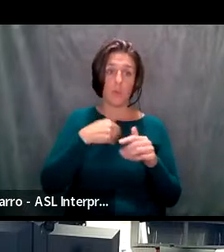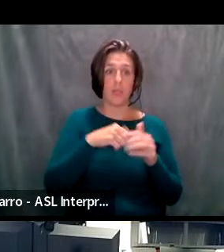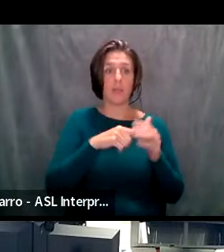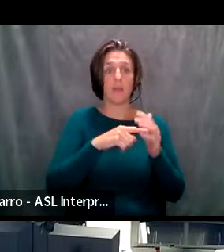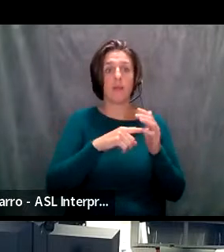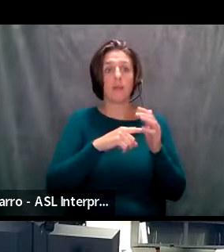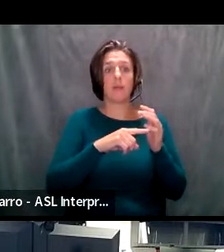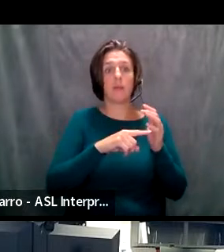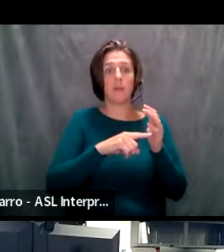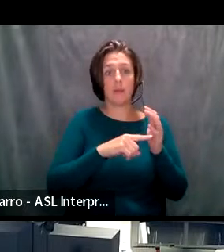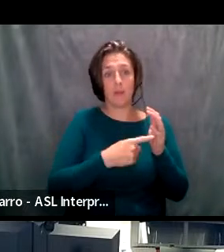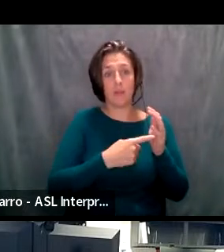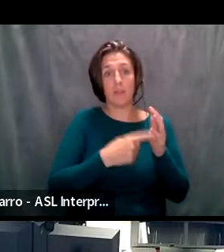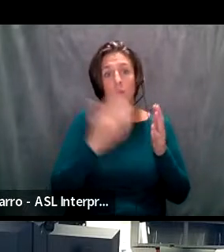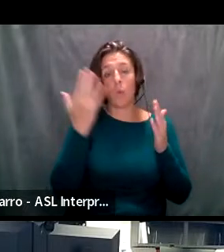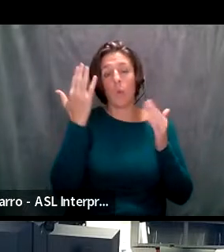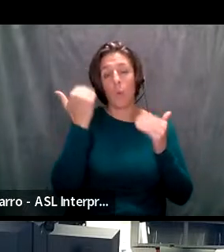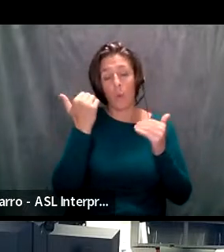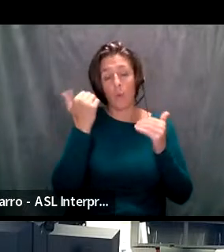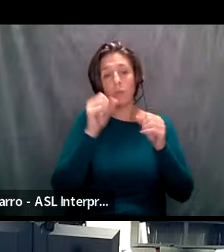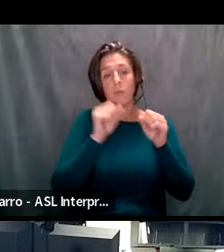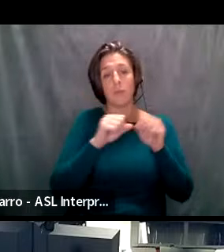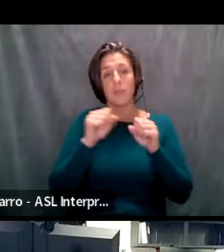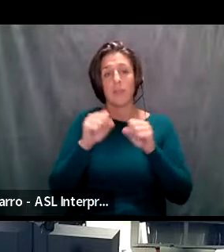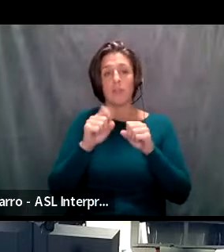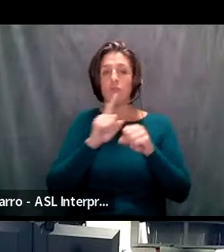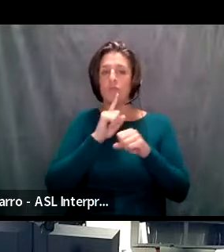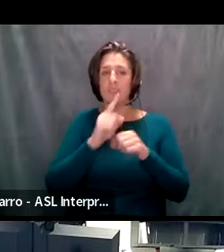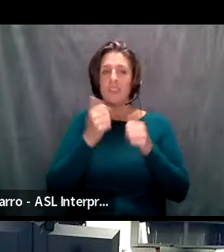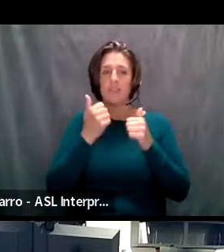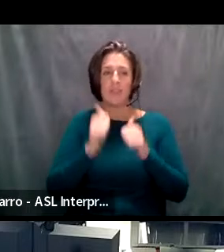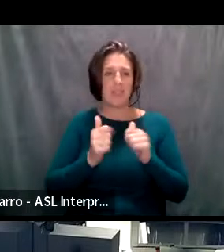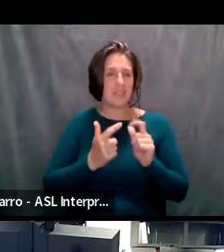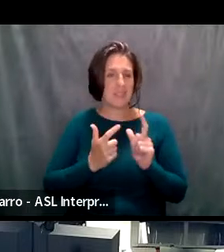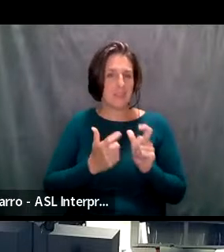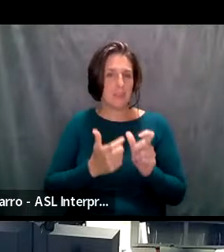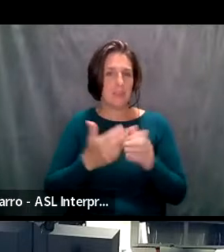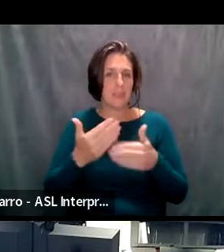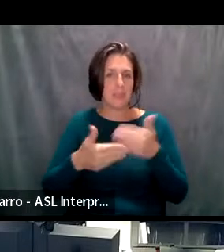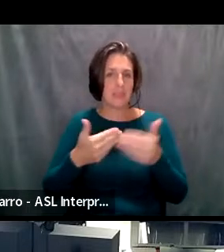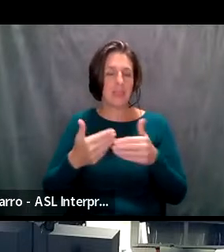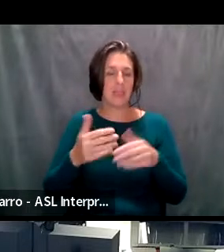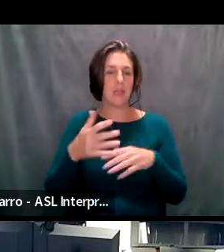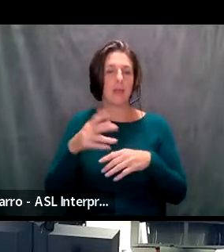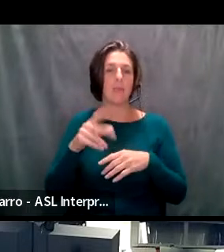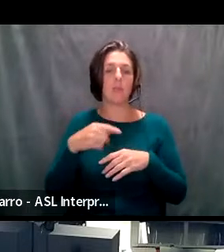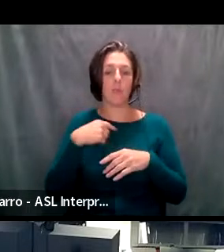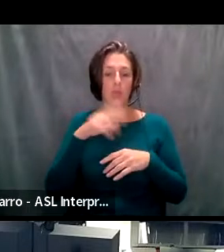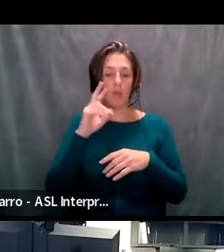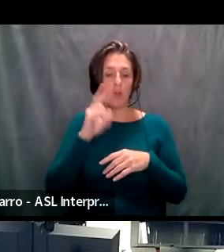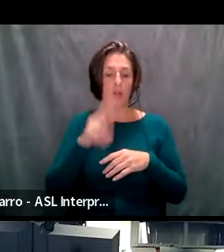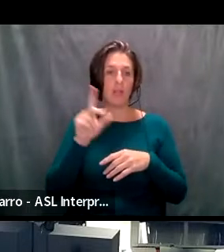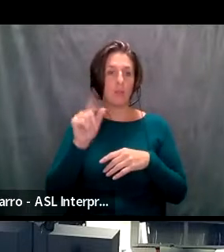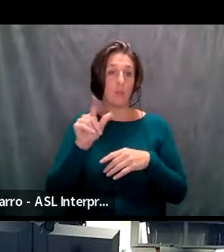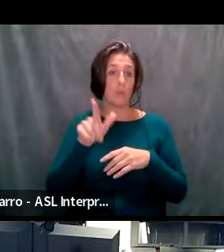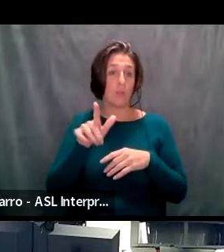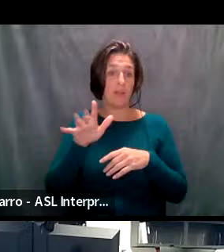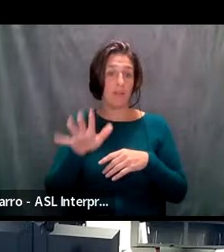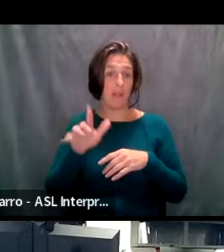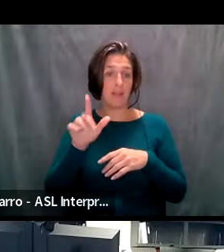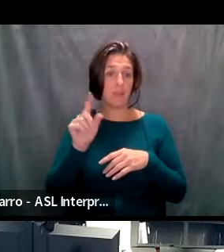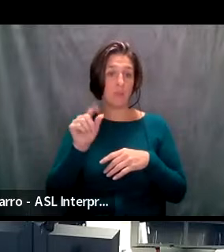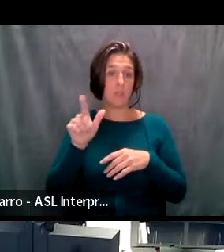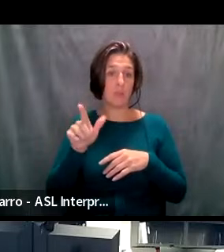had hoped to we were really trying to speed this up, and we were potentially looking at a 2025,